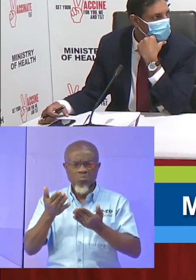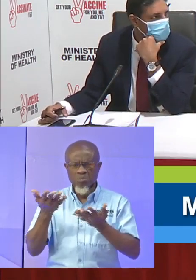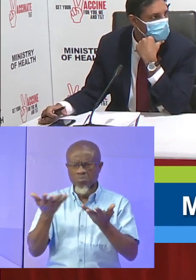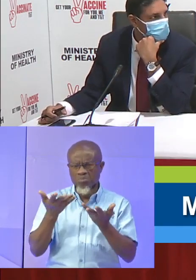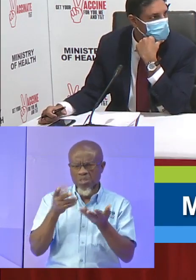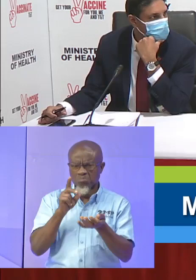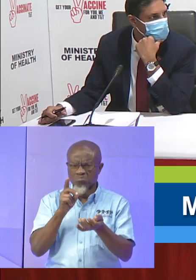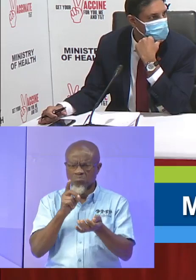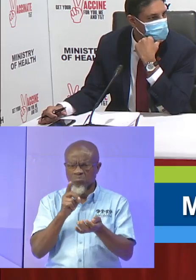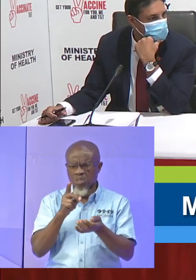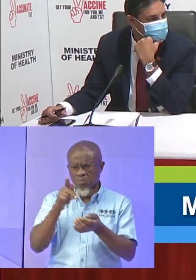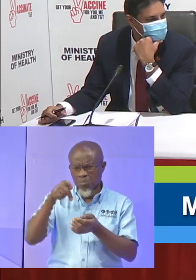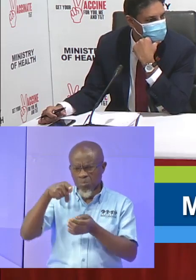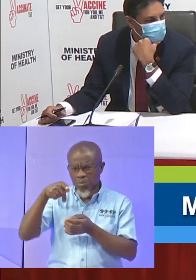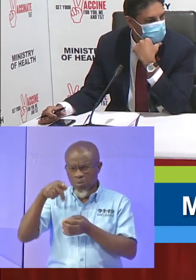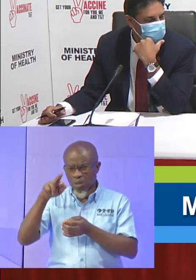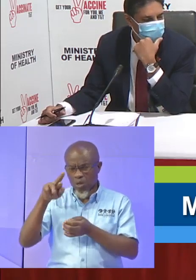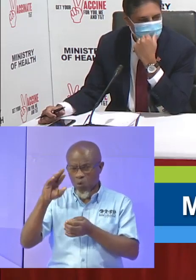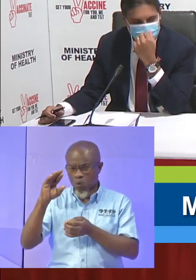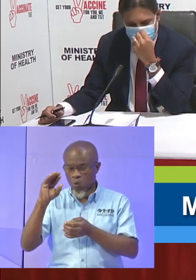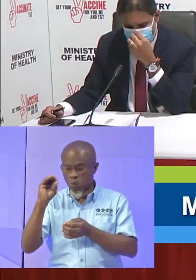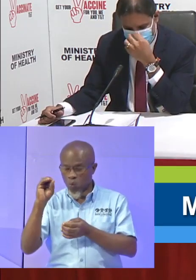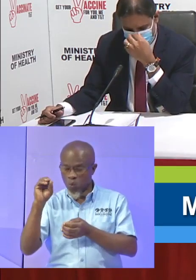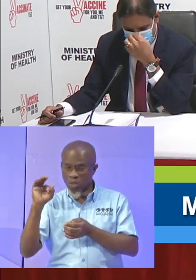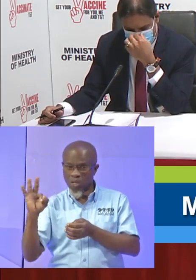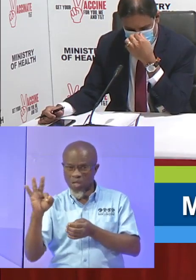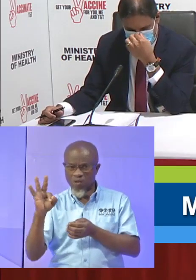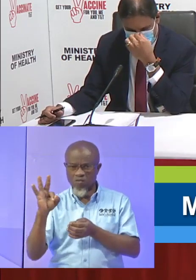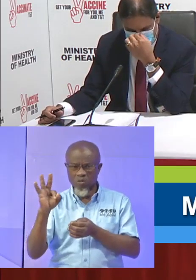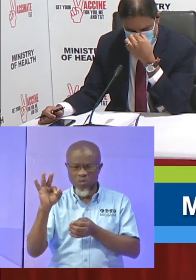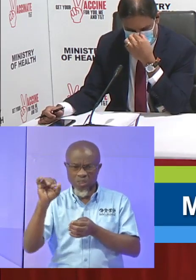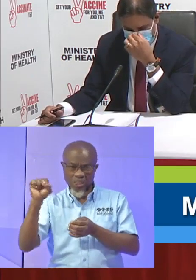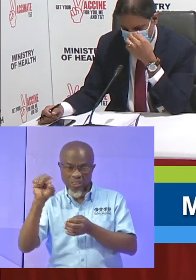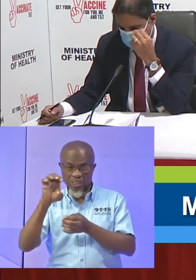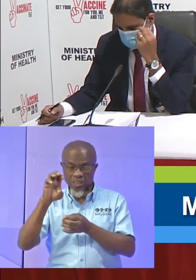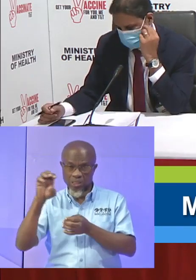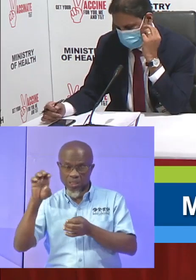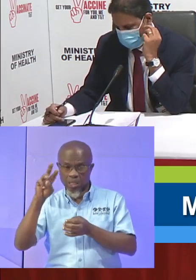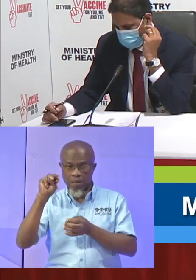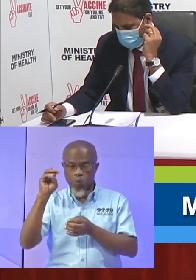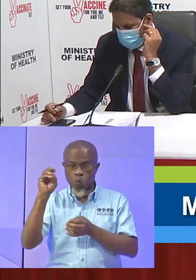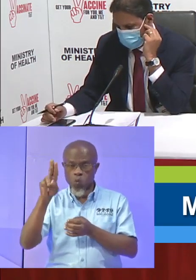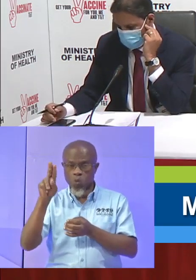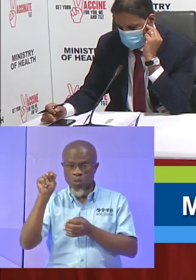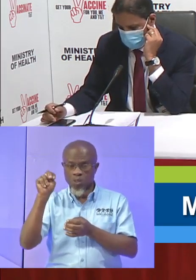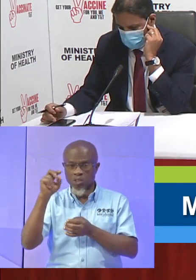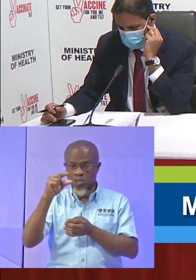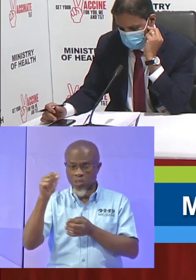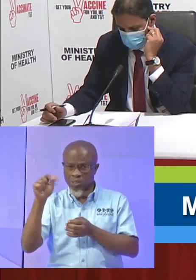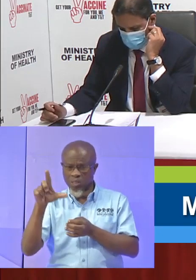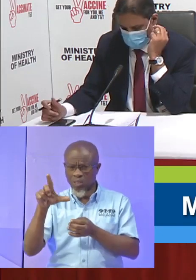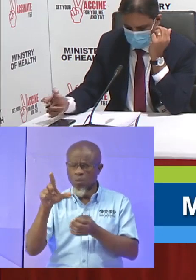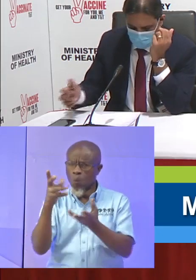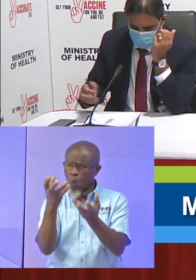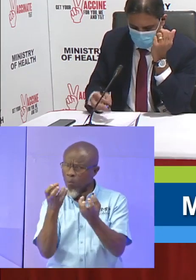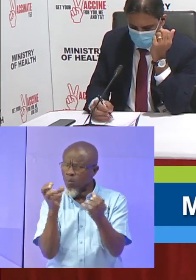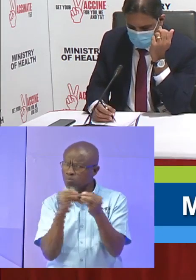is they wanted some more time with that report? And my second question is to the Chief Medical